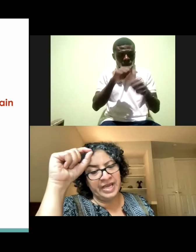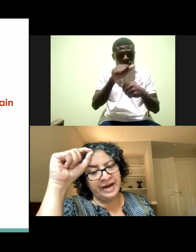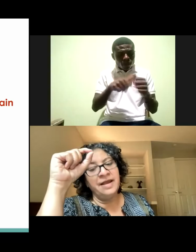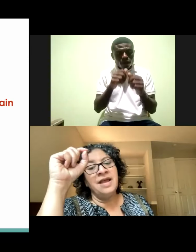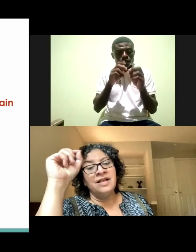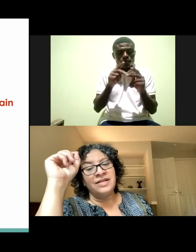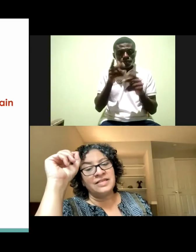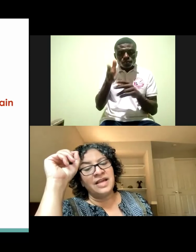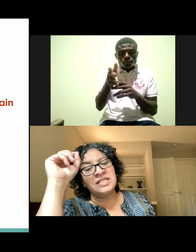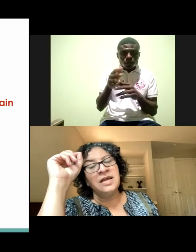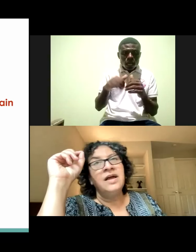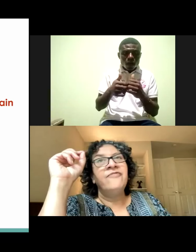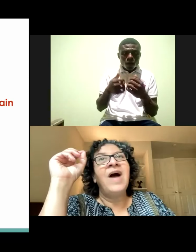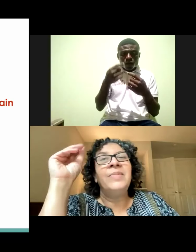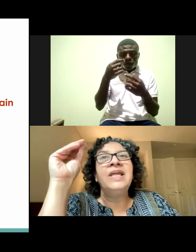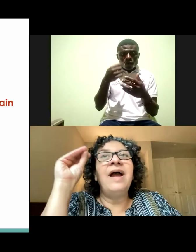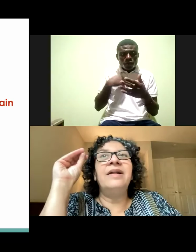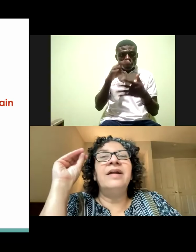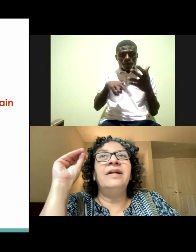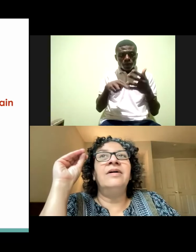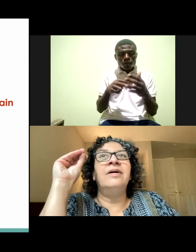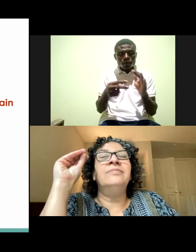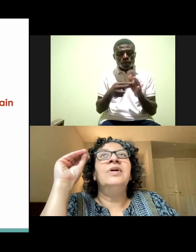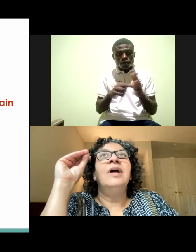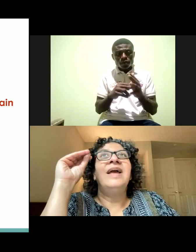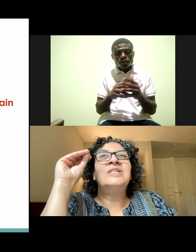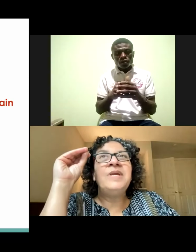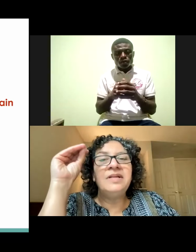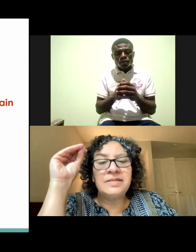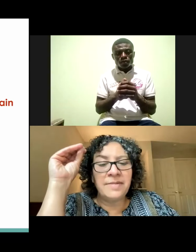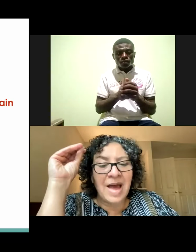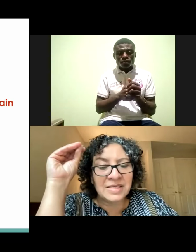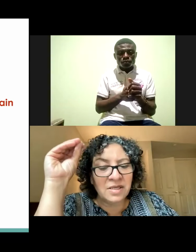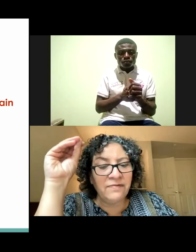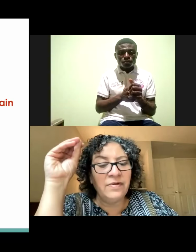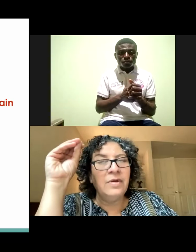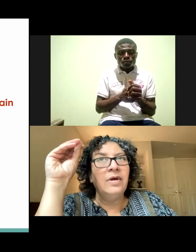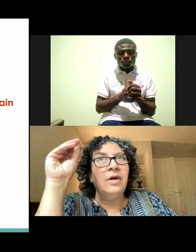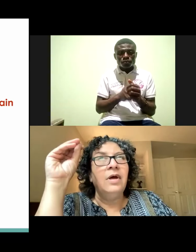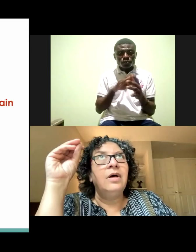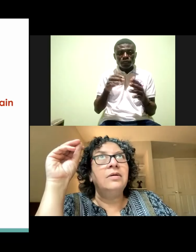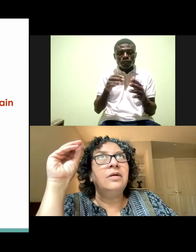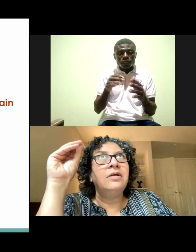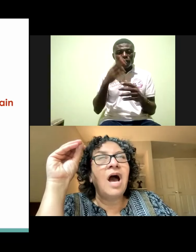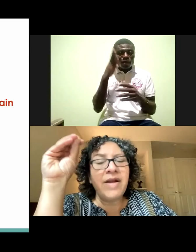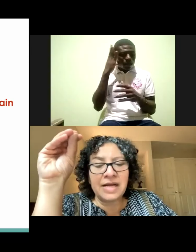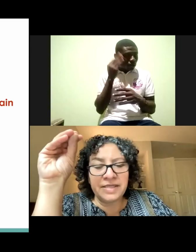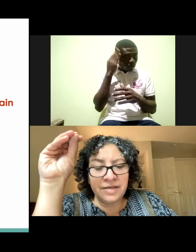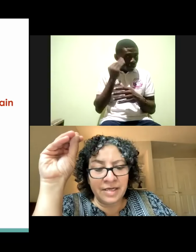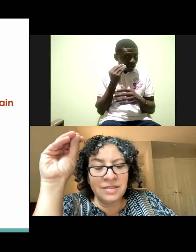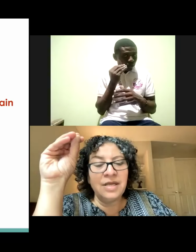this kid's family had experienced a massive